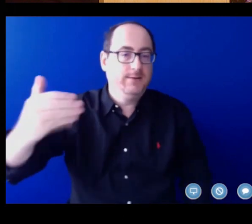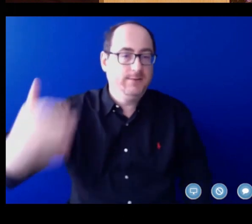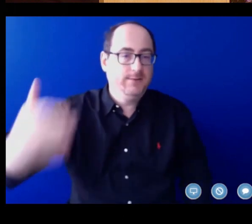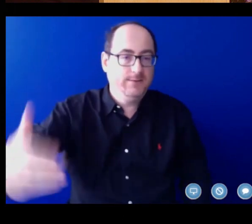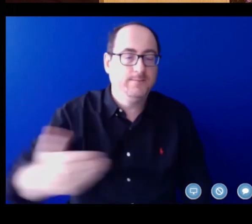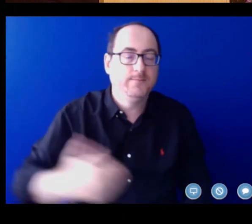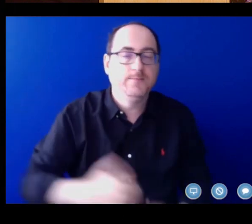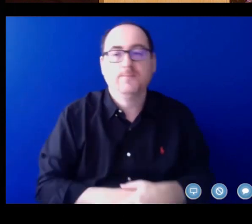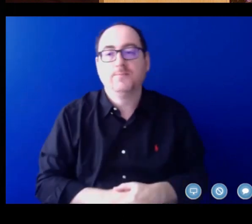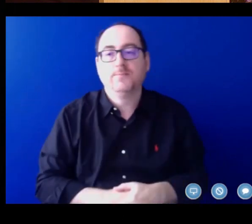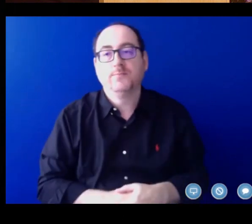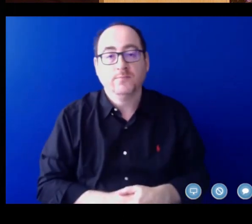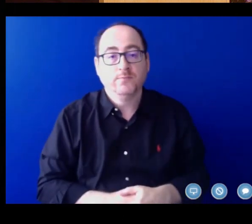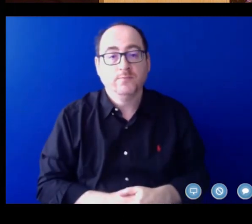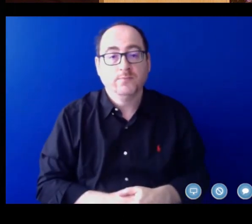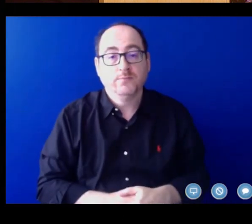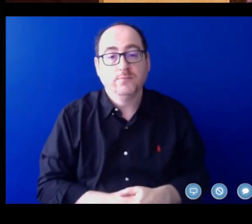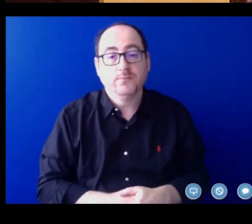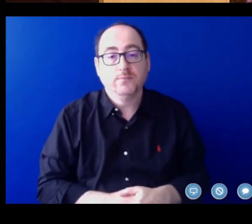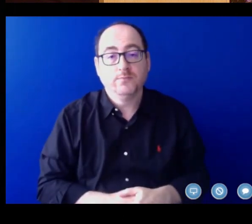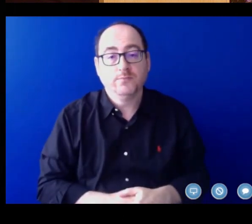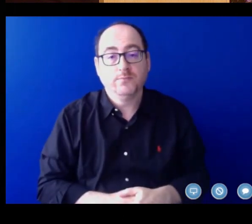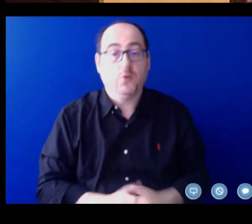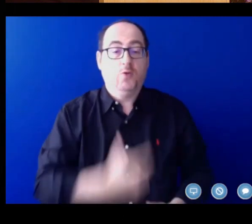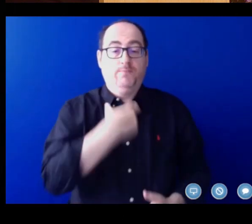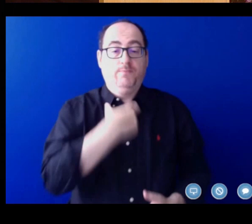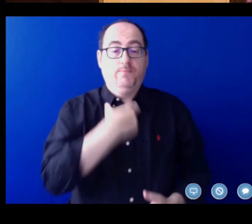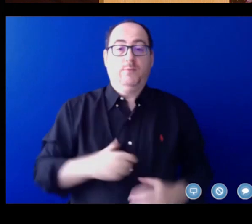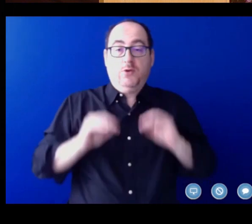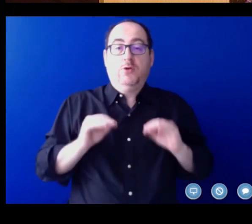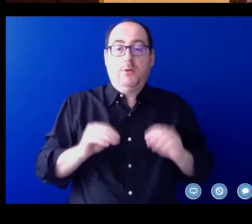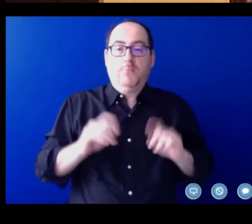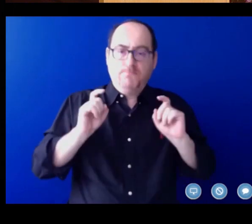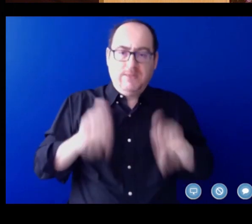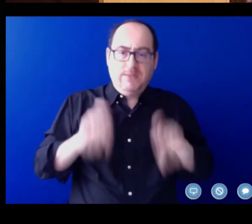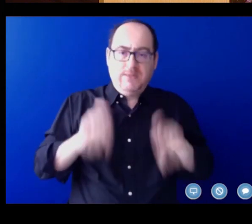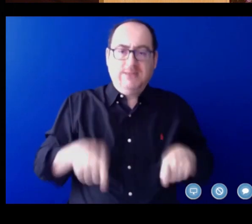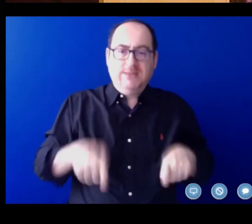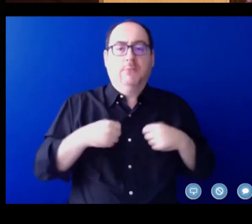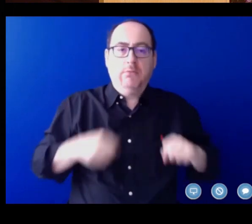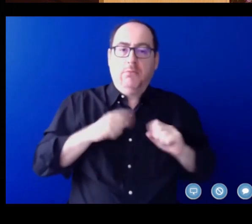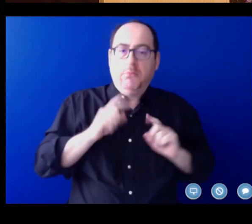and resilience, and built the capacity of teachers to respond to the needs of young people of refugee backgrounds.